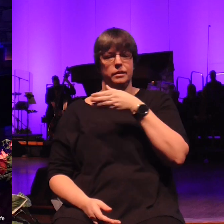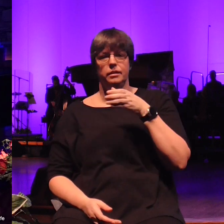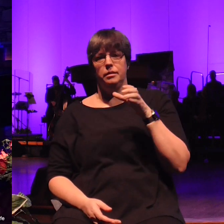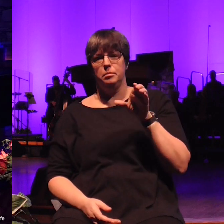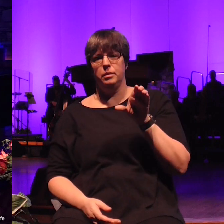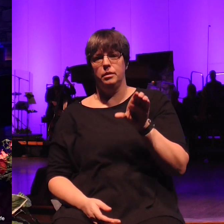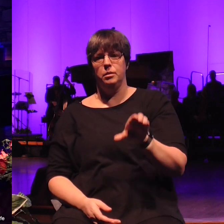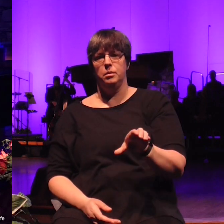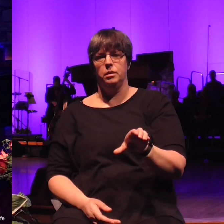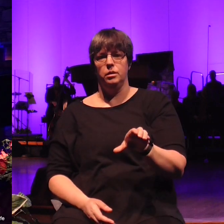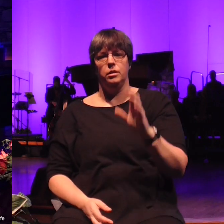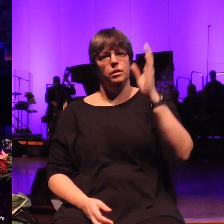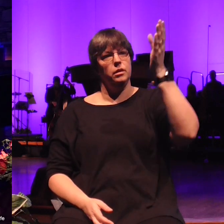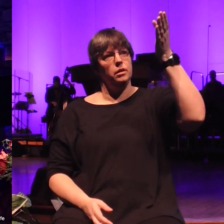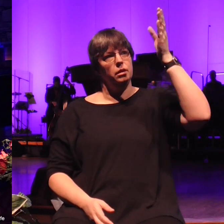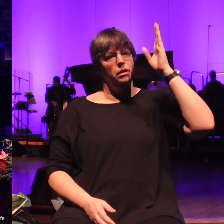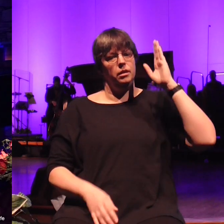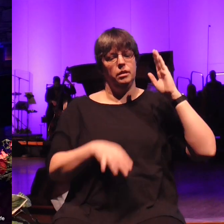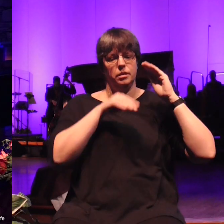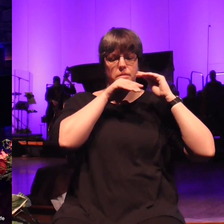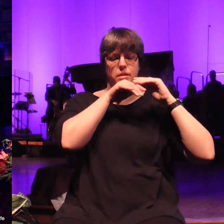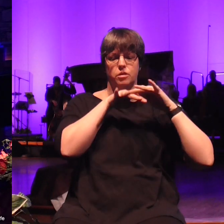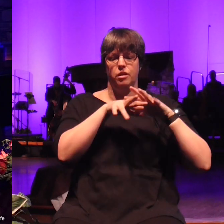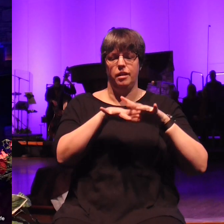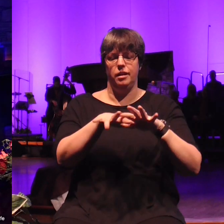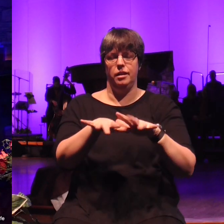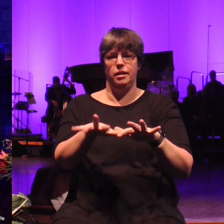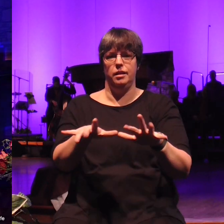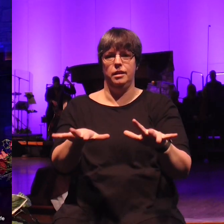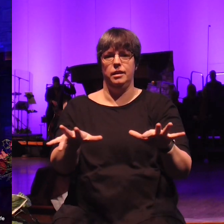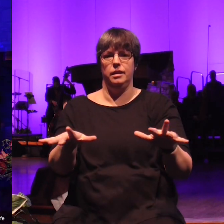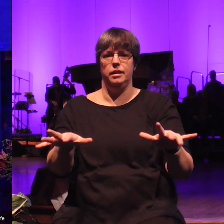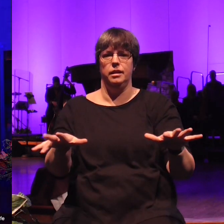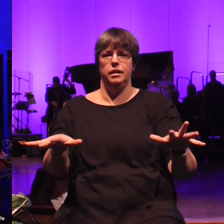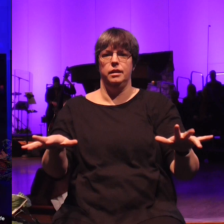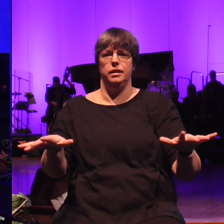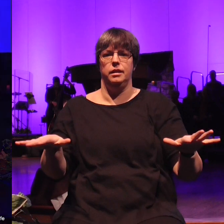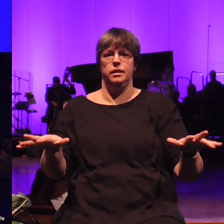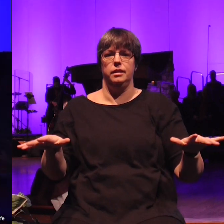feel the mighty power and the